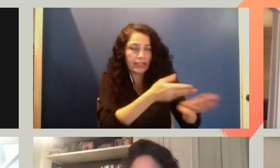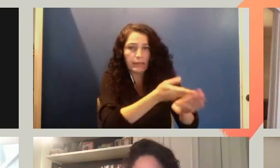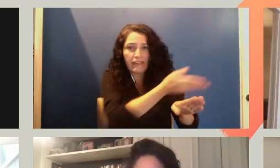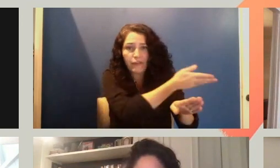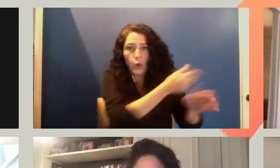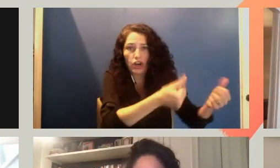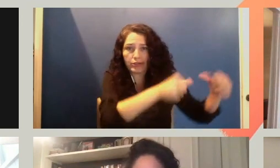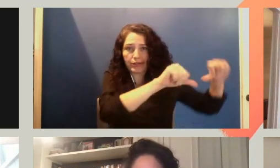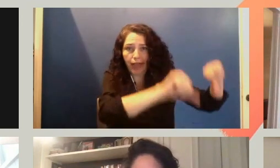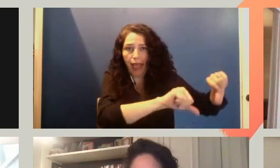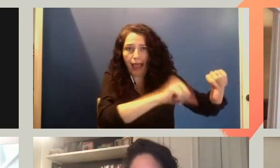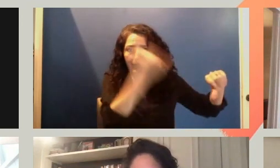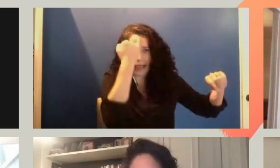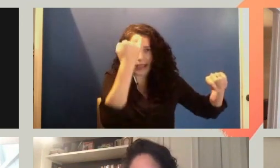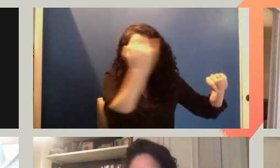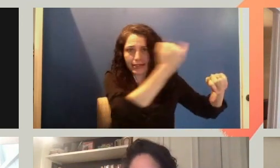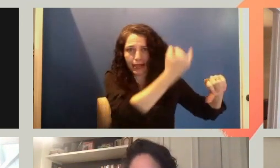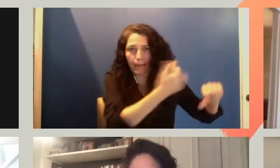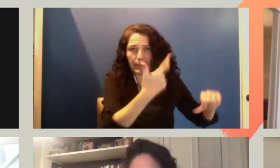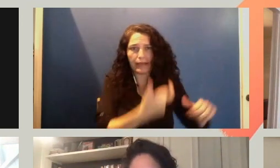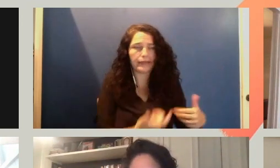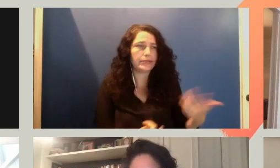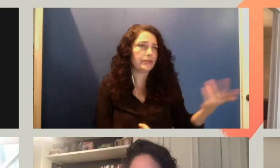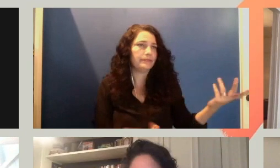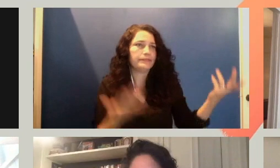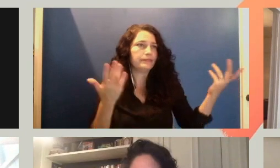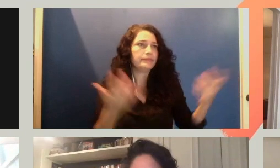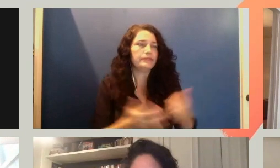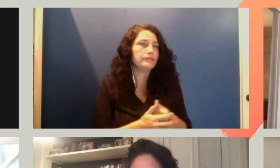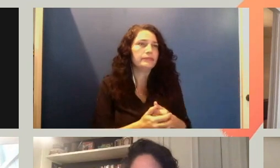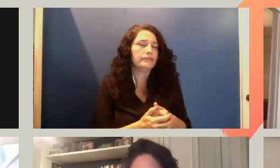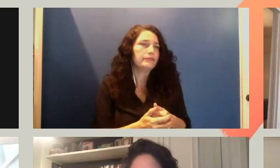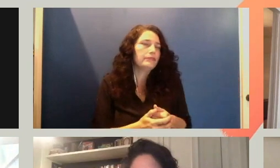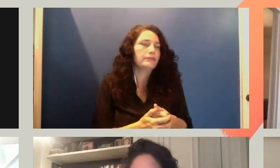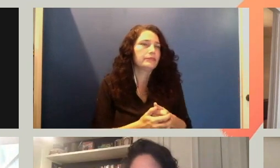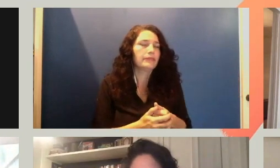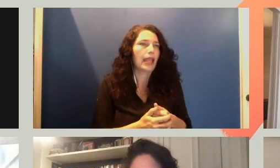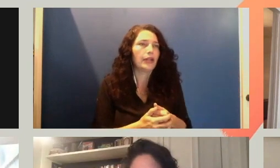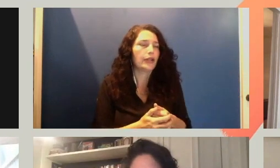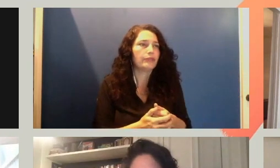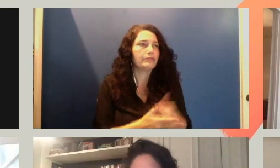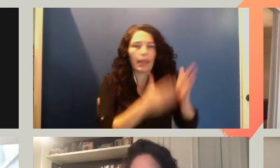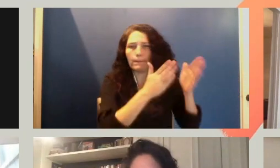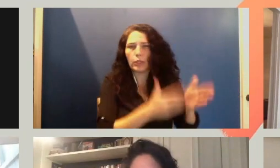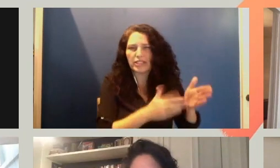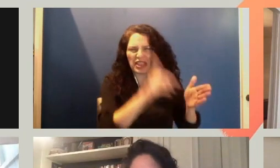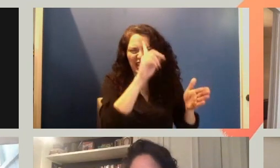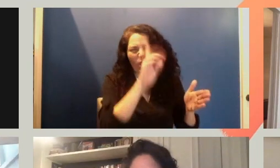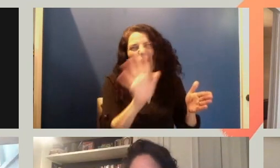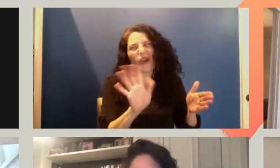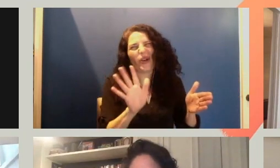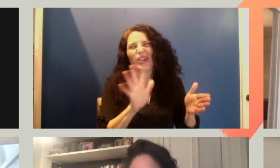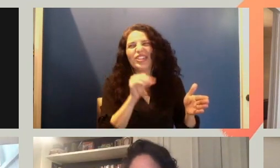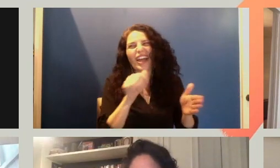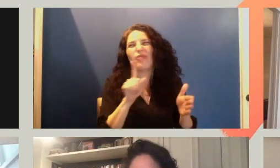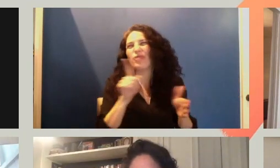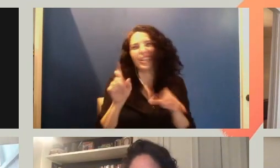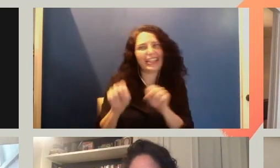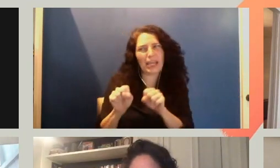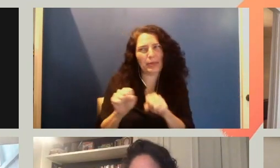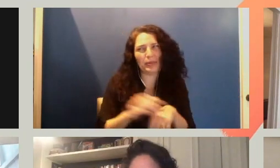because they're looking at a filmmaker, you know, that they don't consider capable or worthy of their